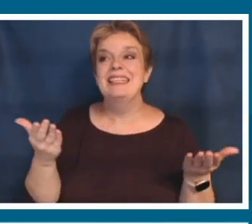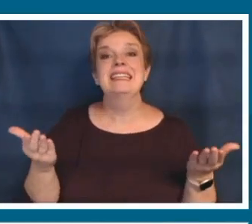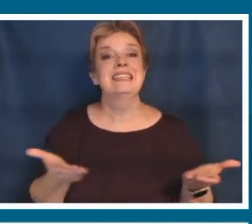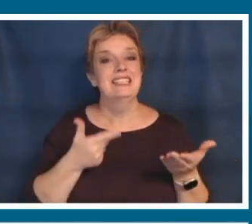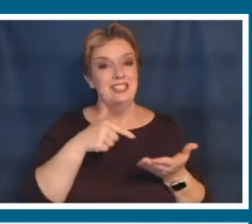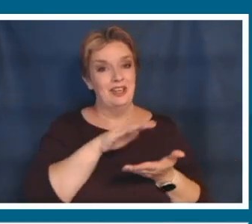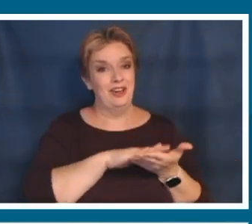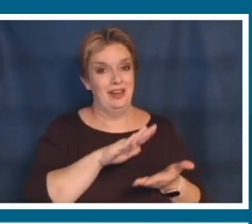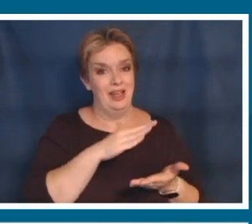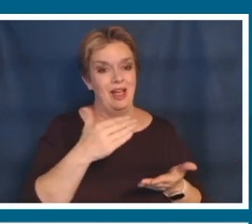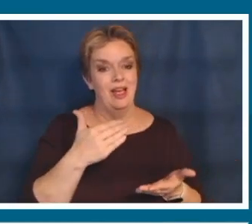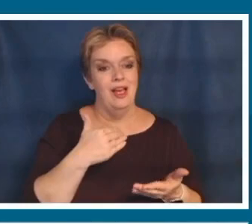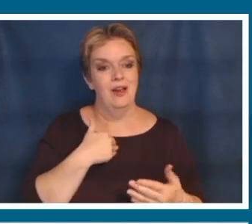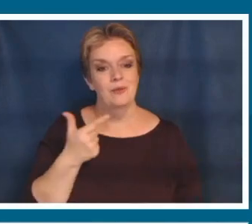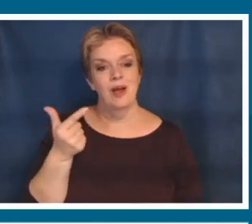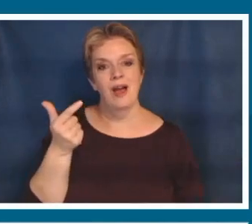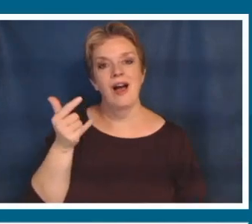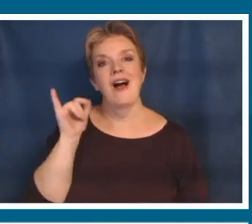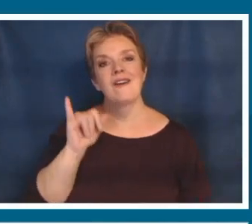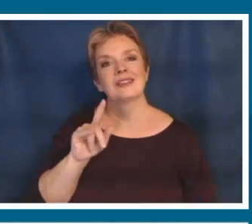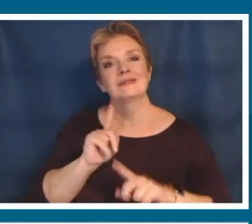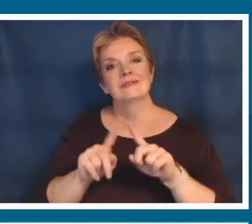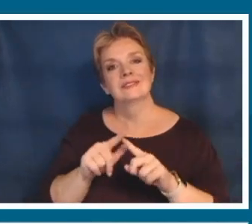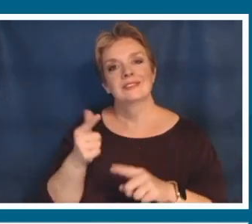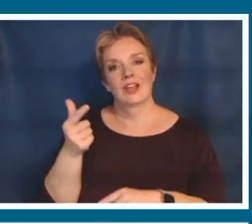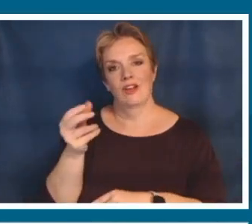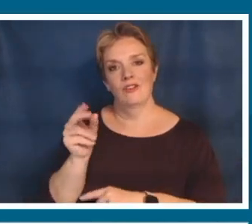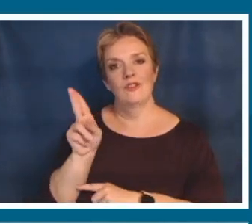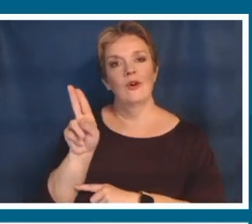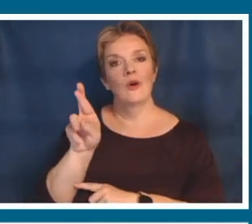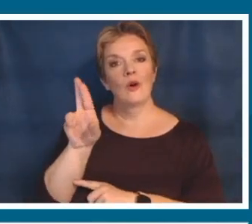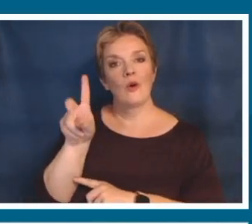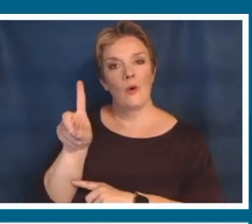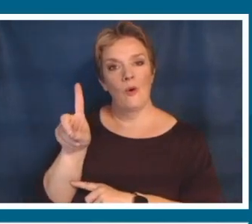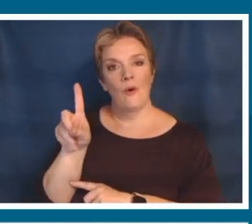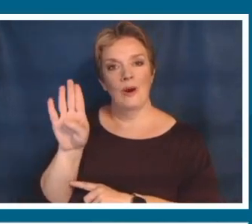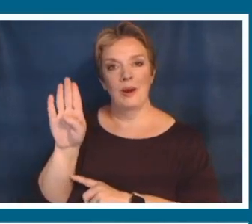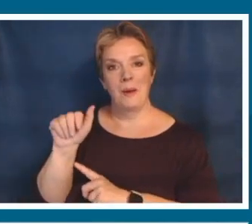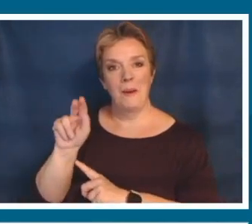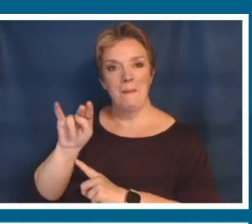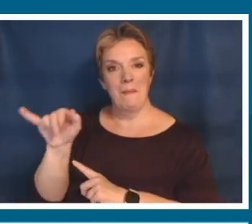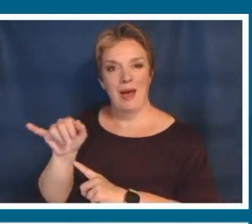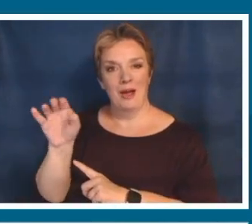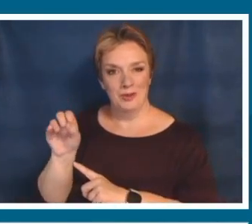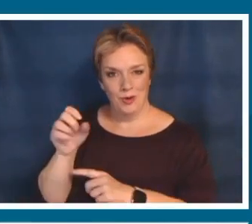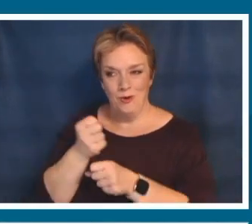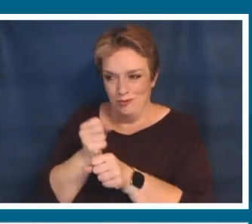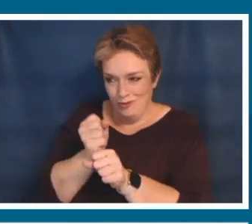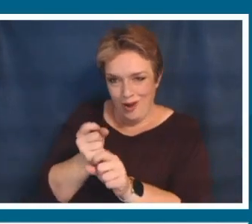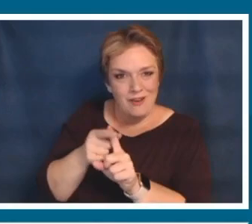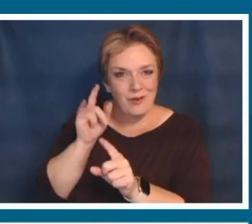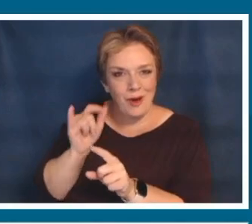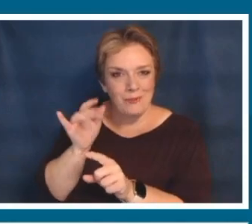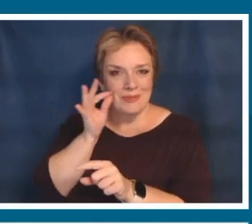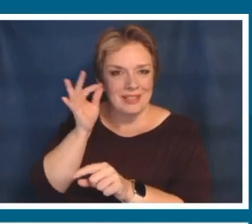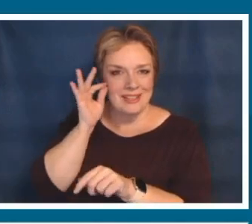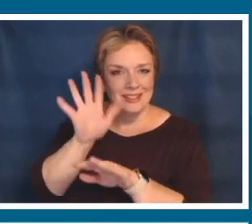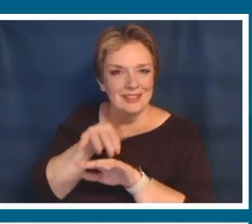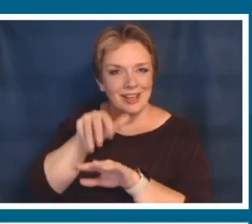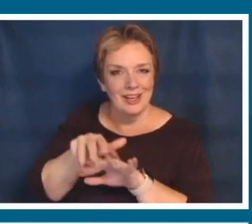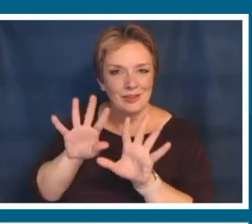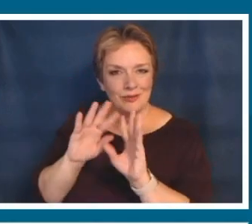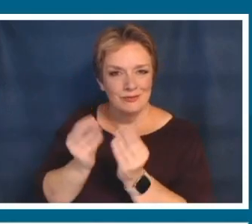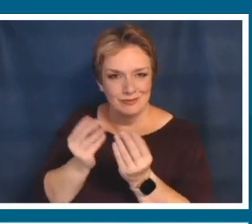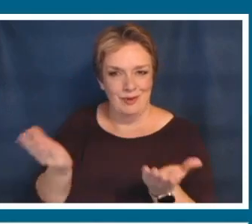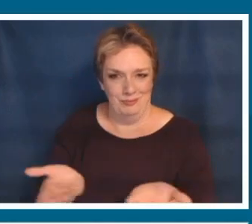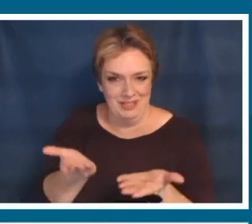the Gourd Banjos that were built by the indigenous tribes that lived in our area. And so that's fun for them to touch and